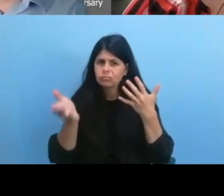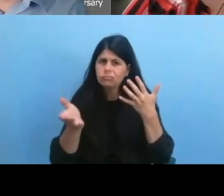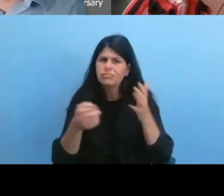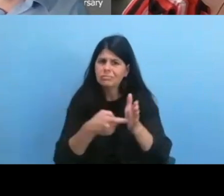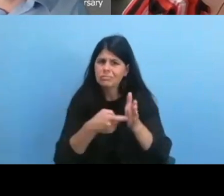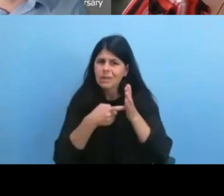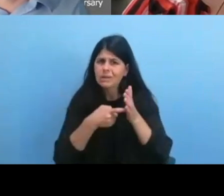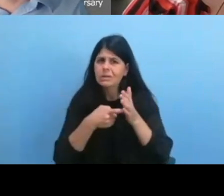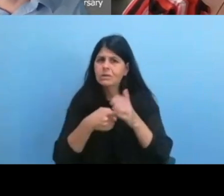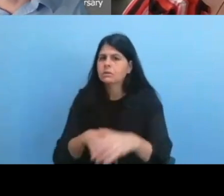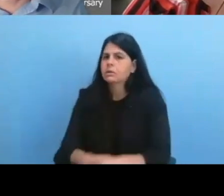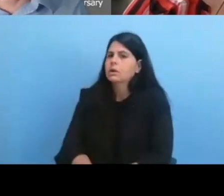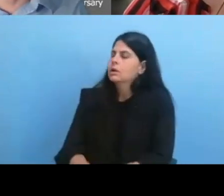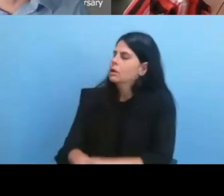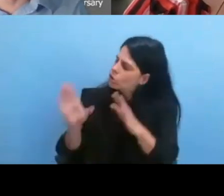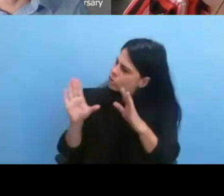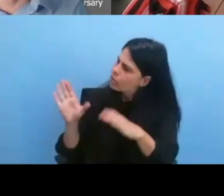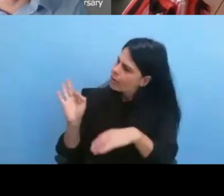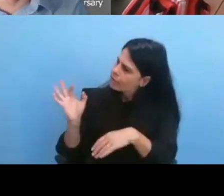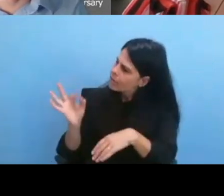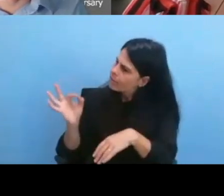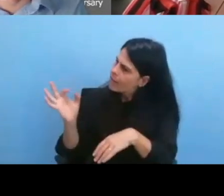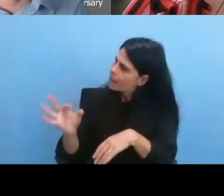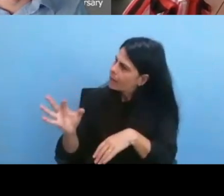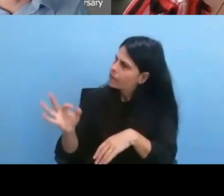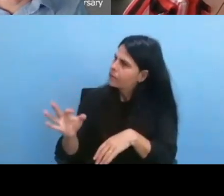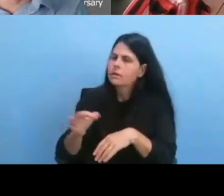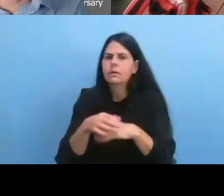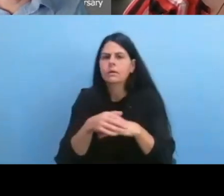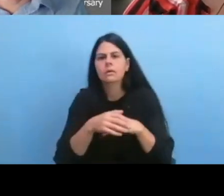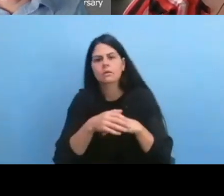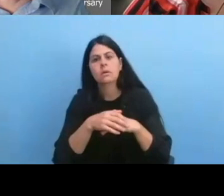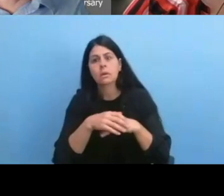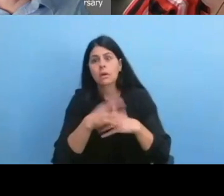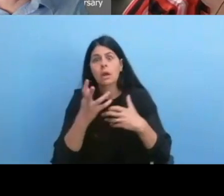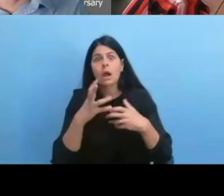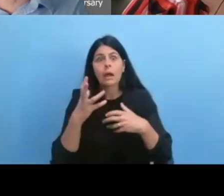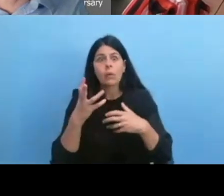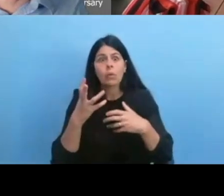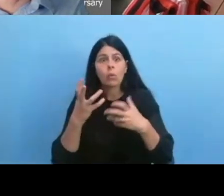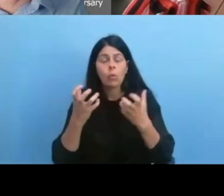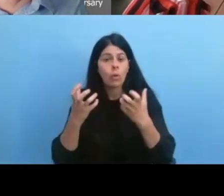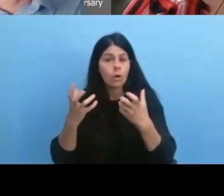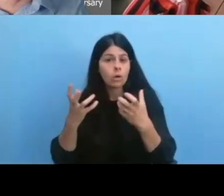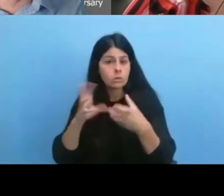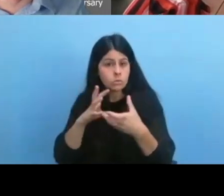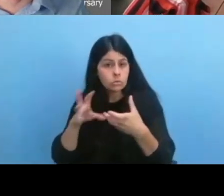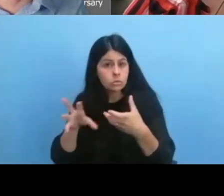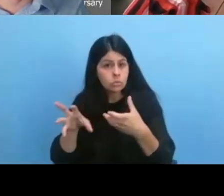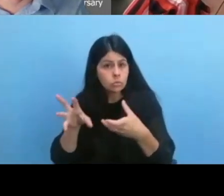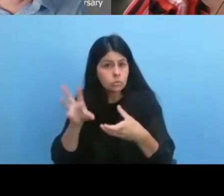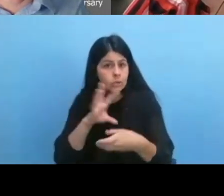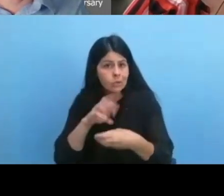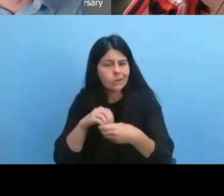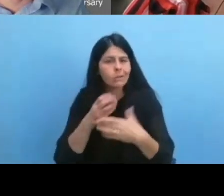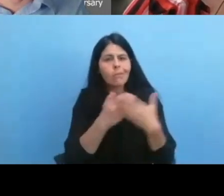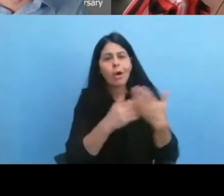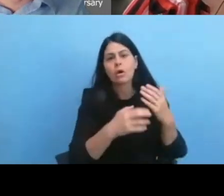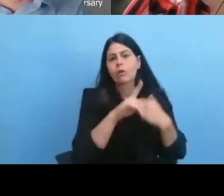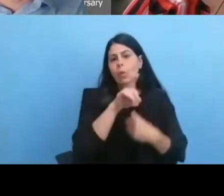Yeah, I think that's great feedback. And I want to incorporate part of a question that we just got as a